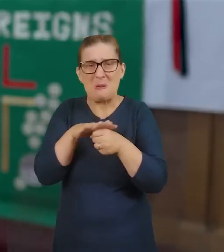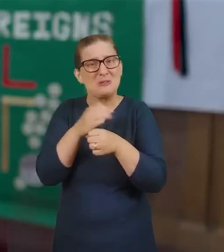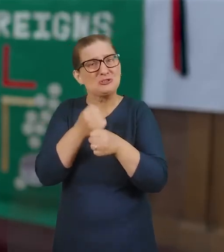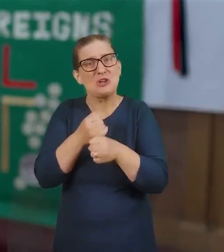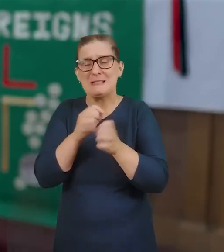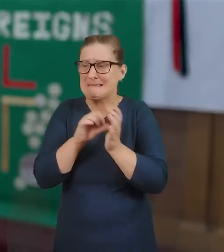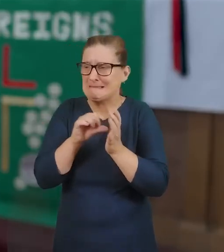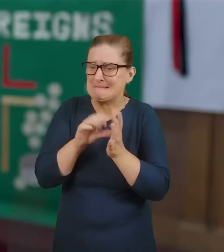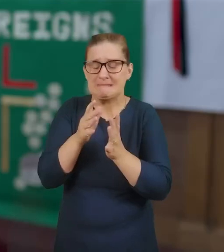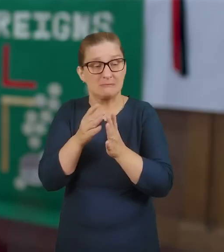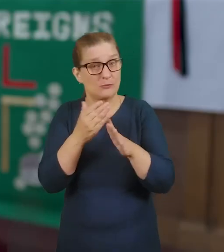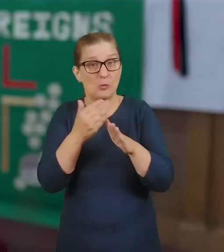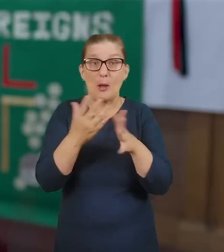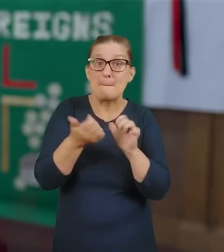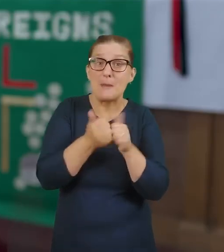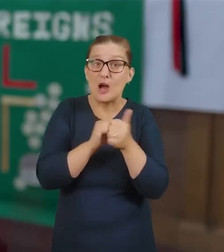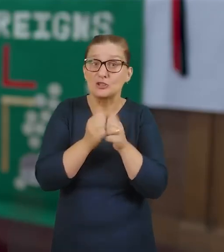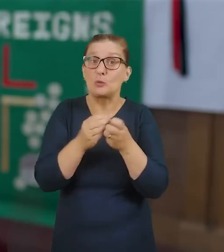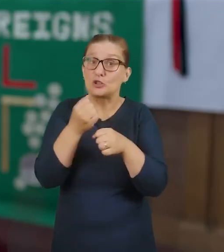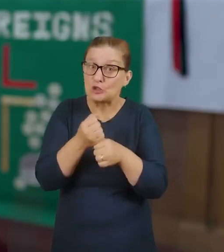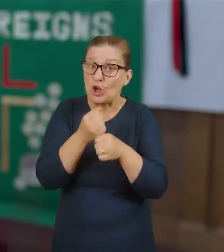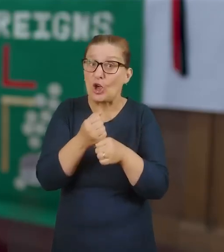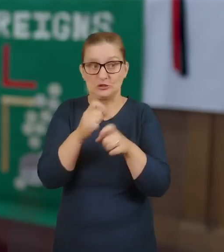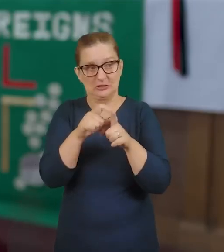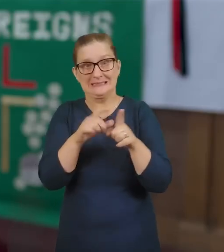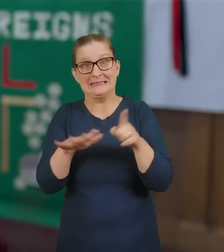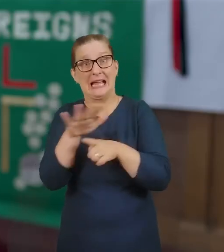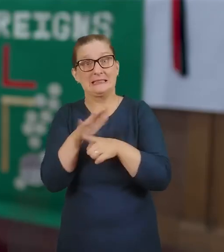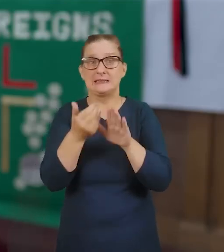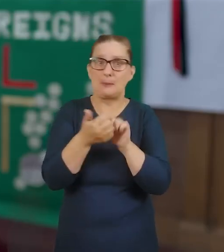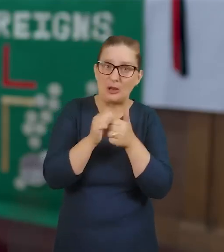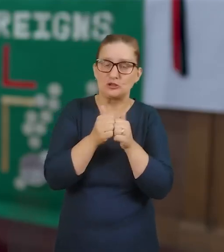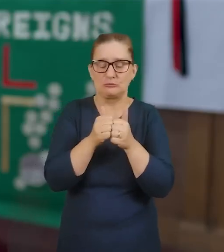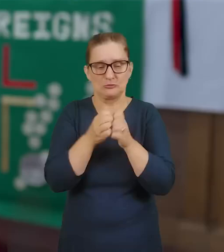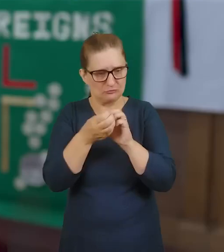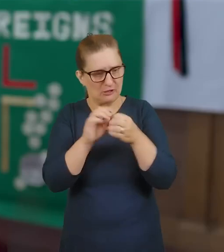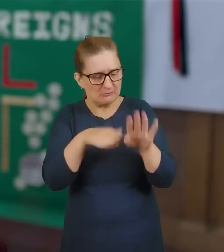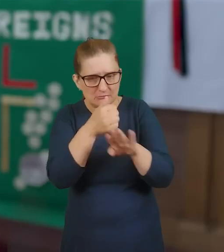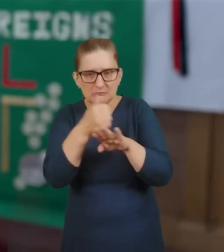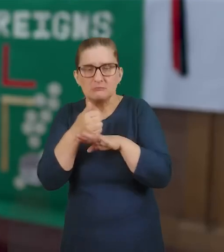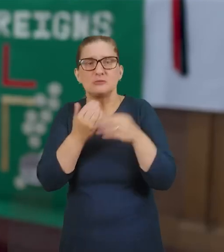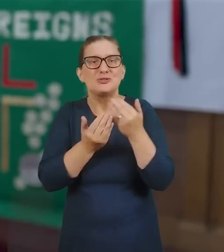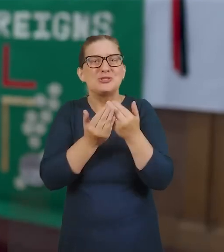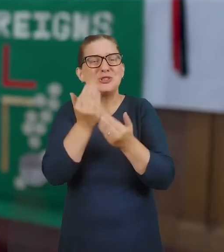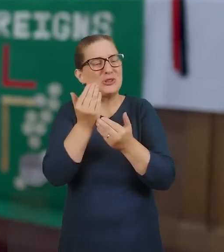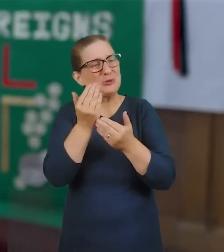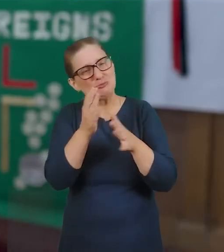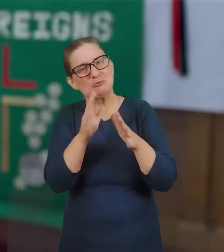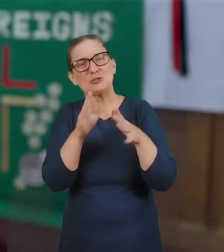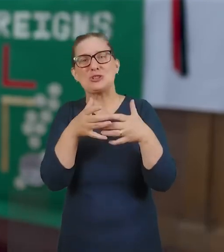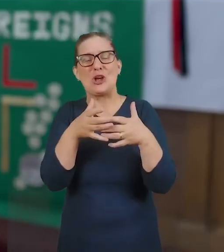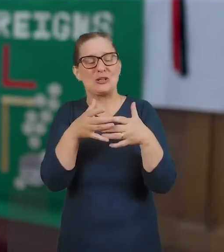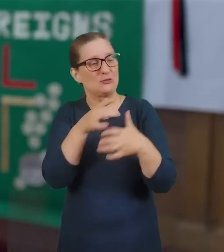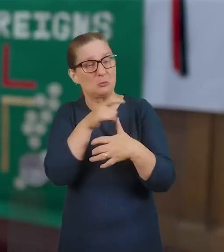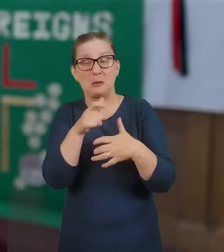The centres of mission are in partnership with local churches and dioceses, and they create new churches for